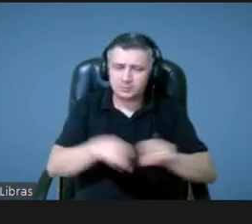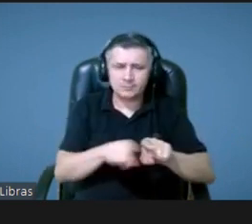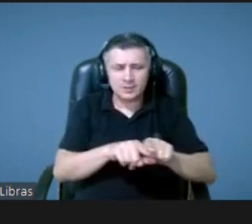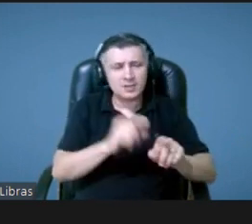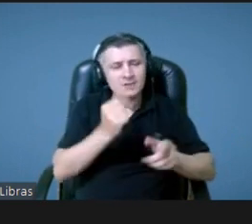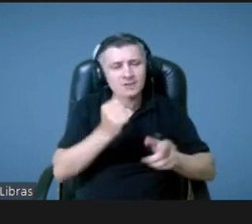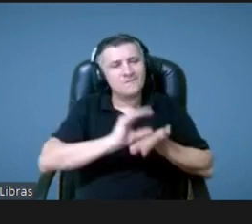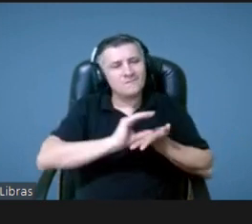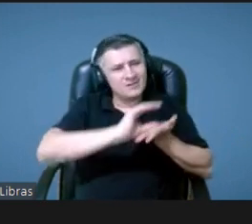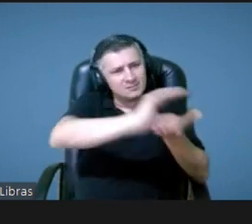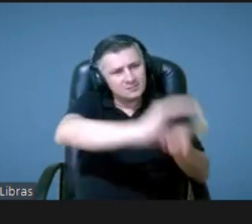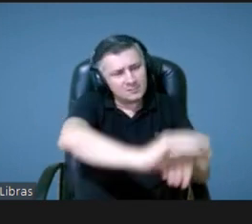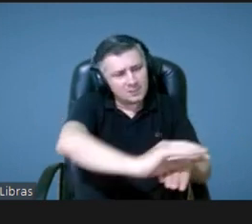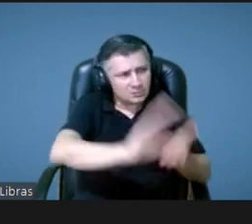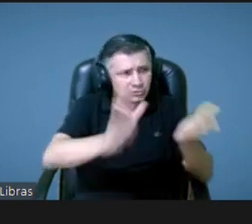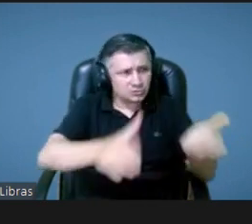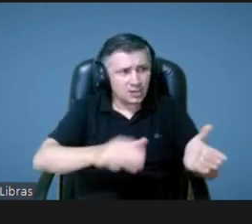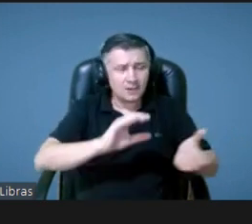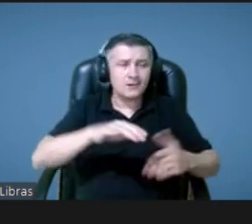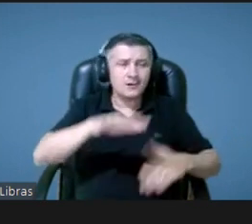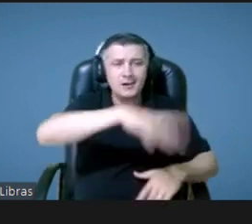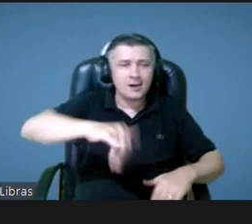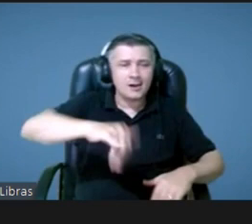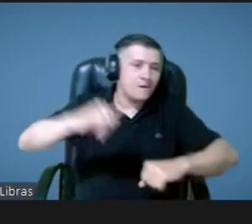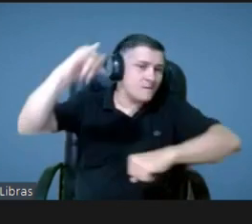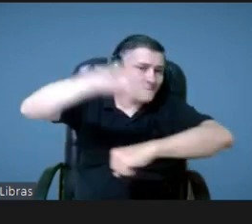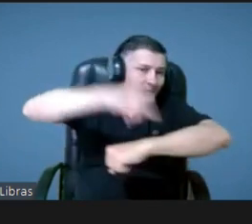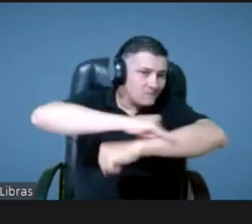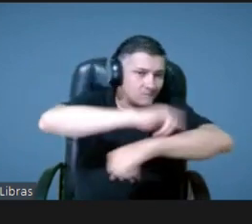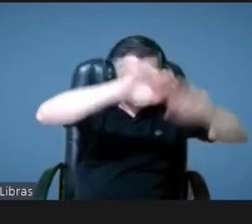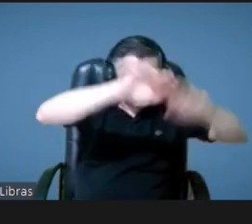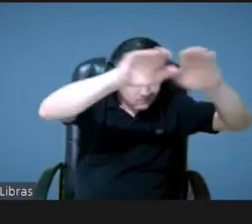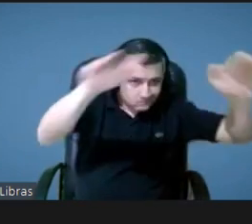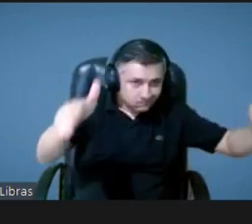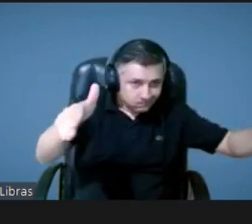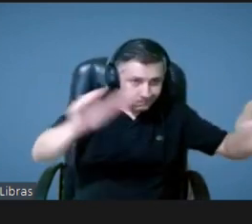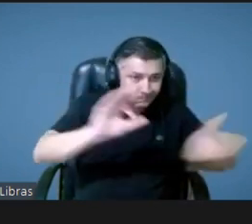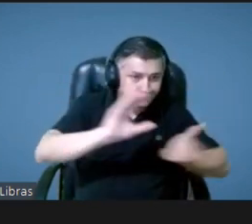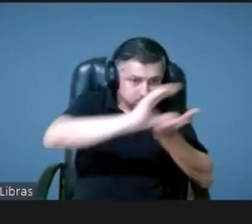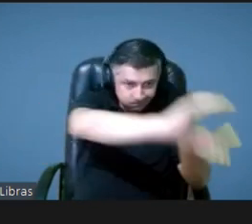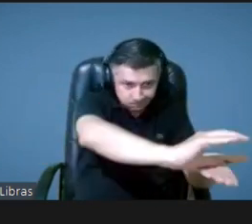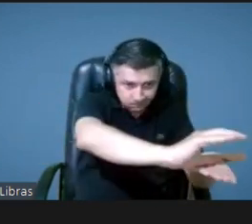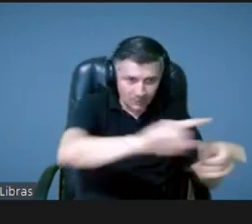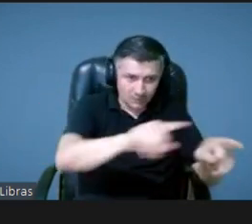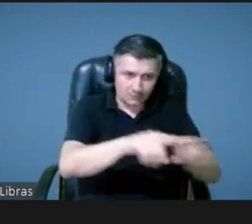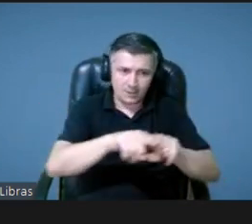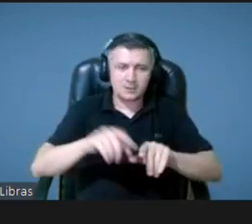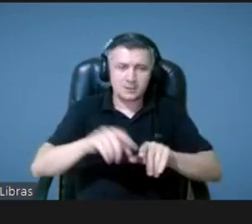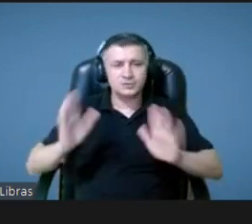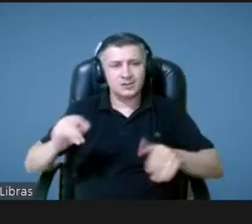fruit. Likewise, we invested in the hangars, and